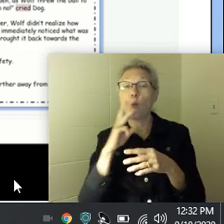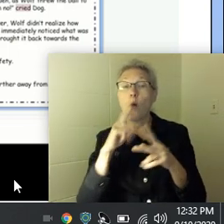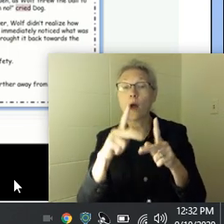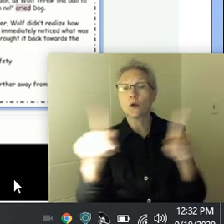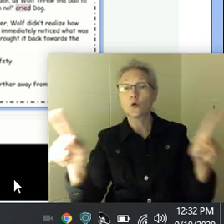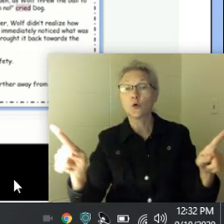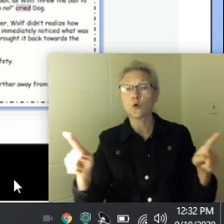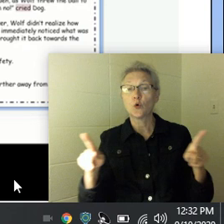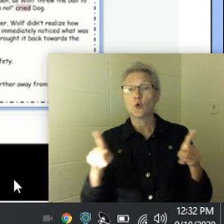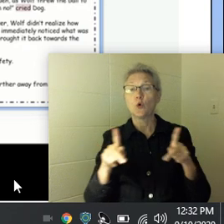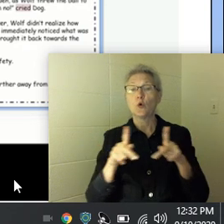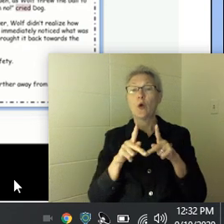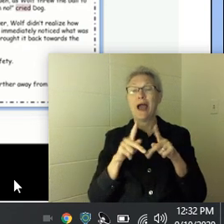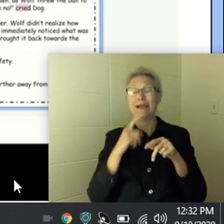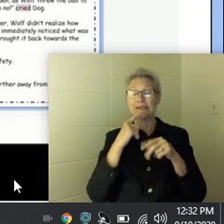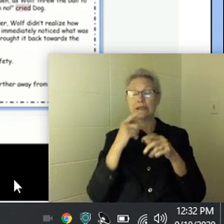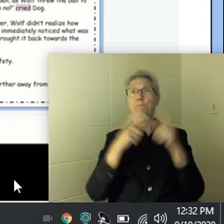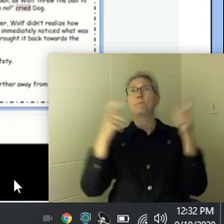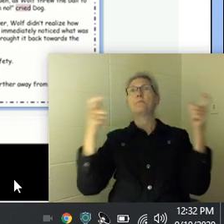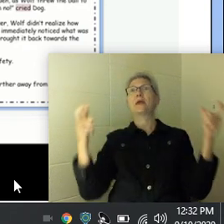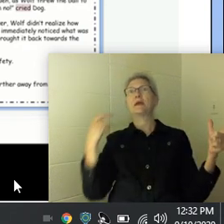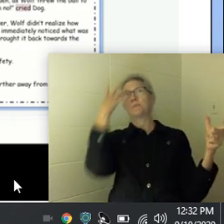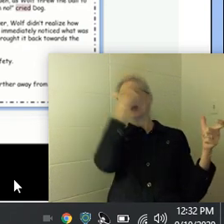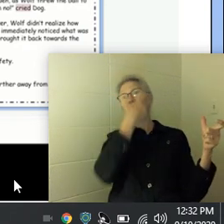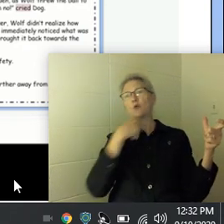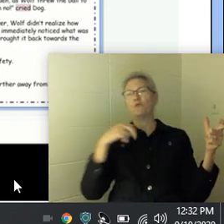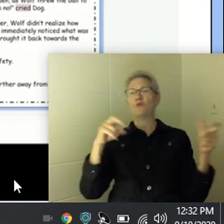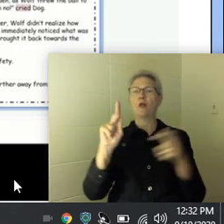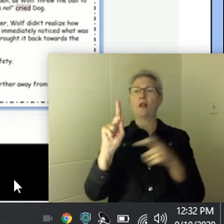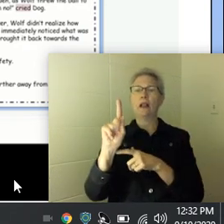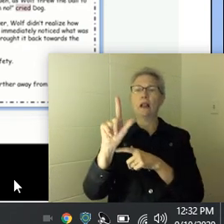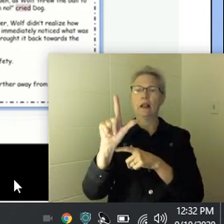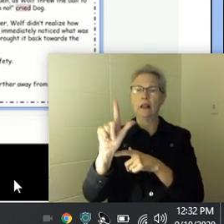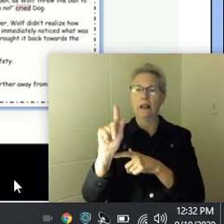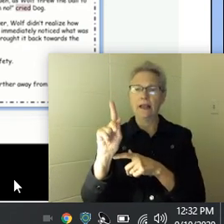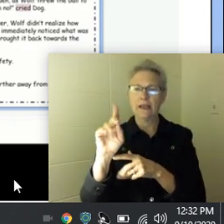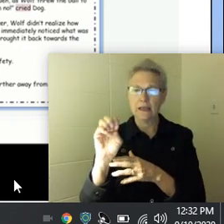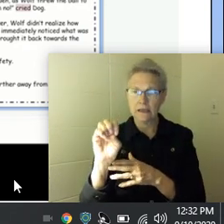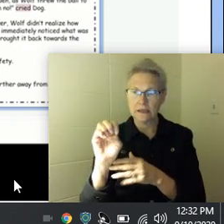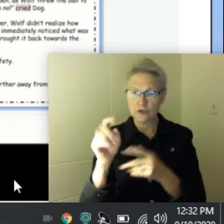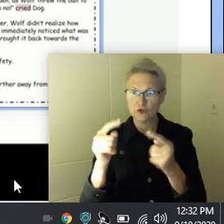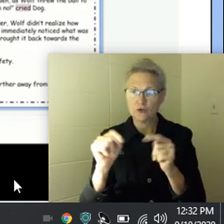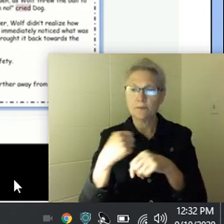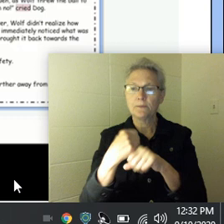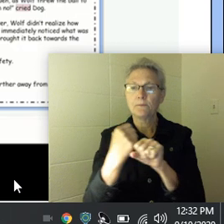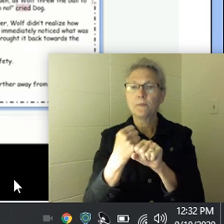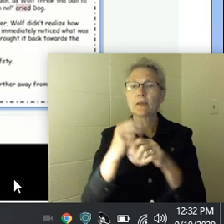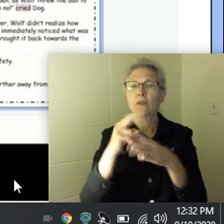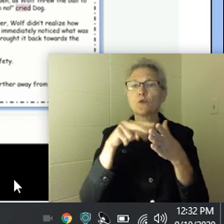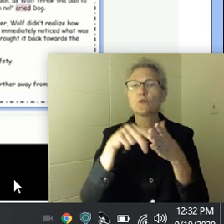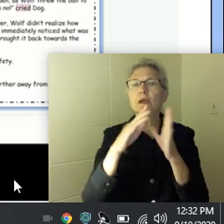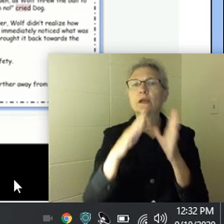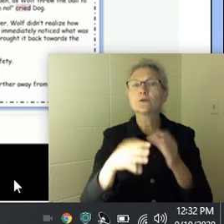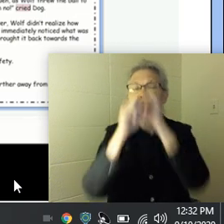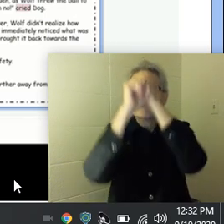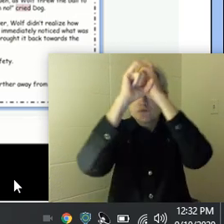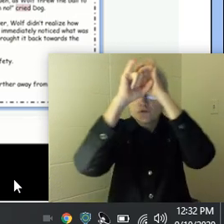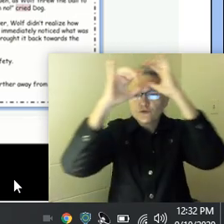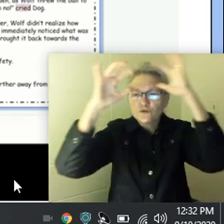a big, beautiful lake. Again, just really trying to allow the readers to create a nice picture in their